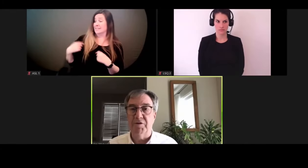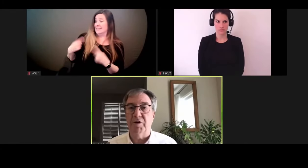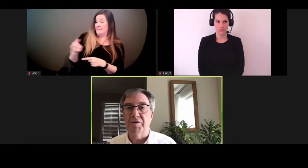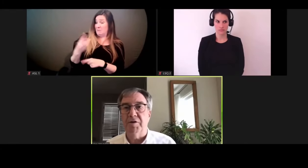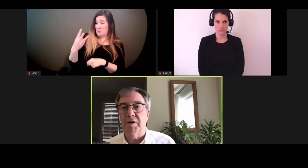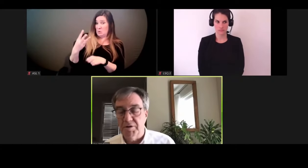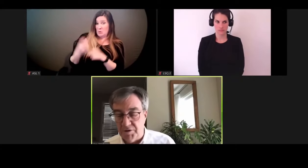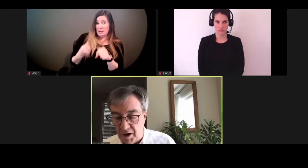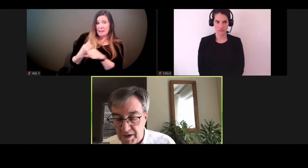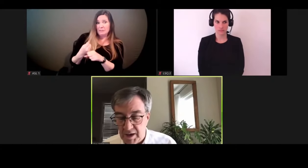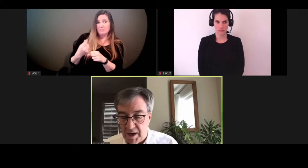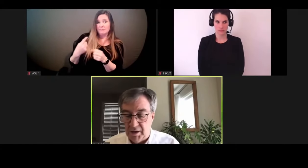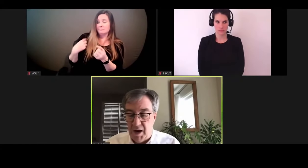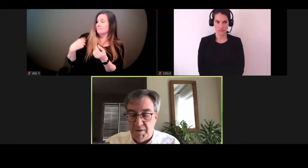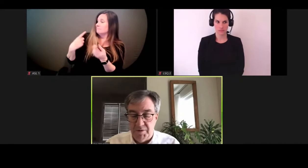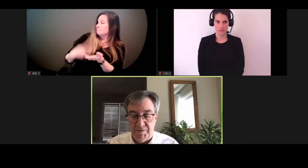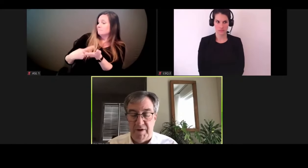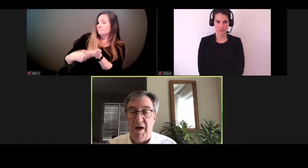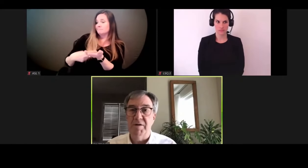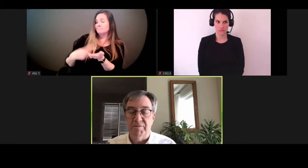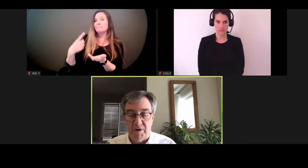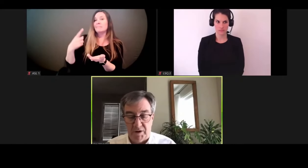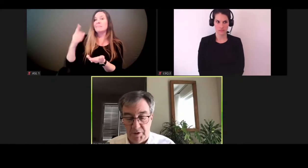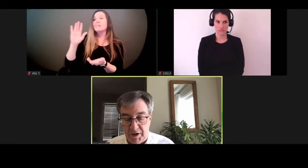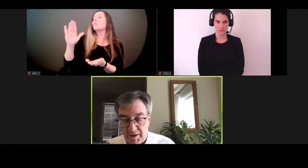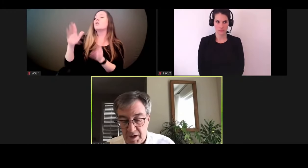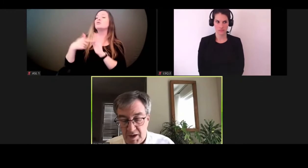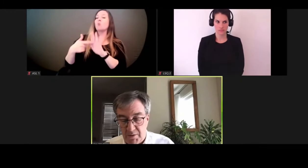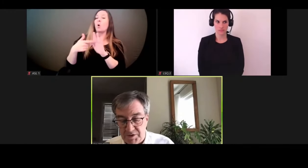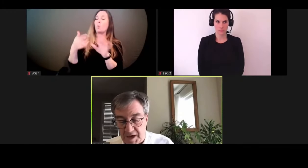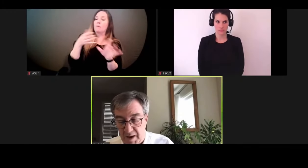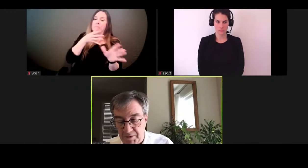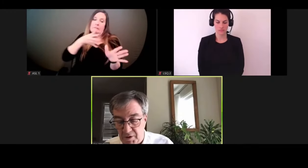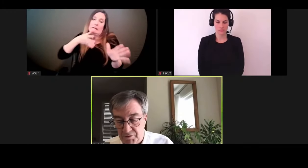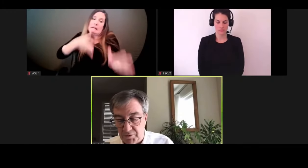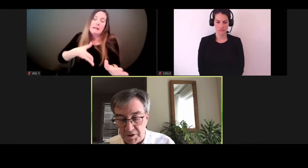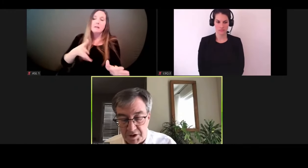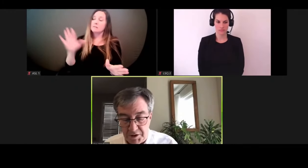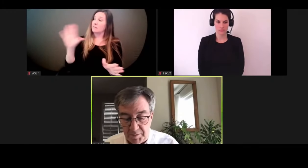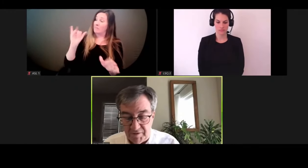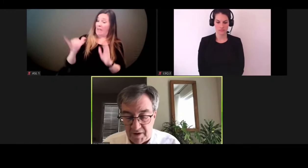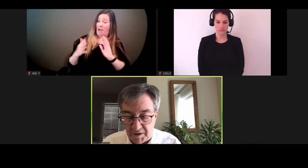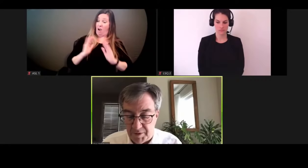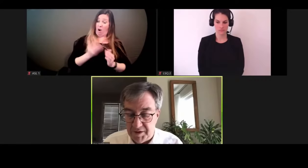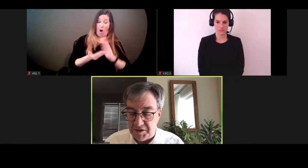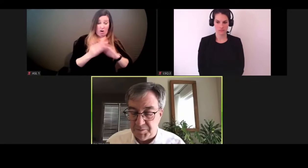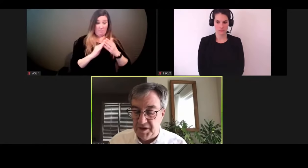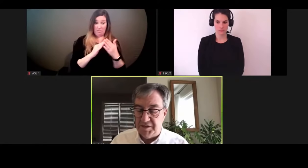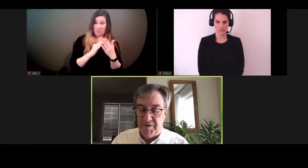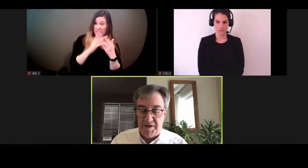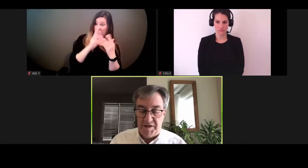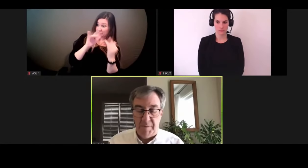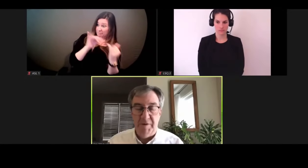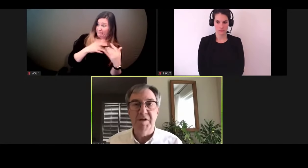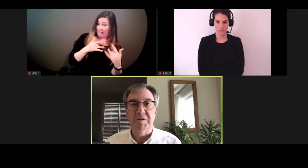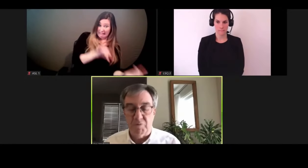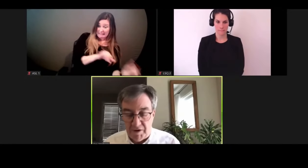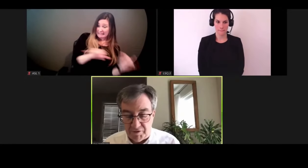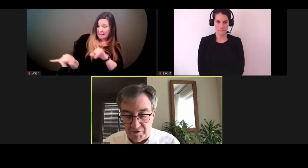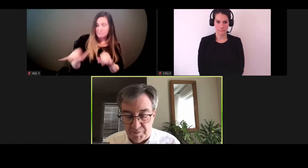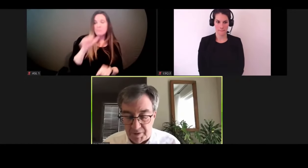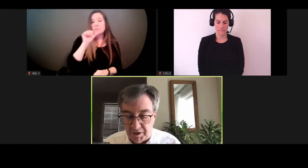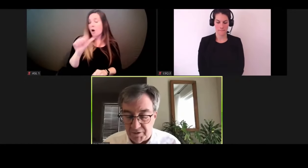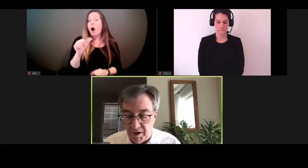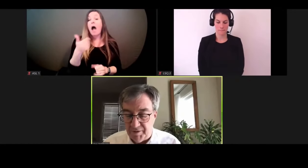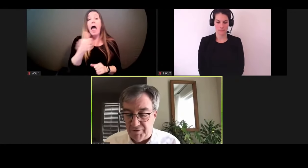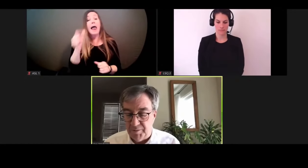years are disgusting and do not align with the values of our community. We stand with those who continue to be affected by these displays of anti-Semitism,